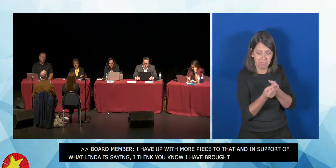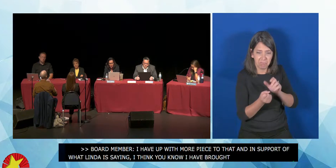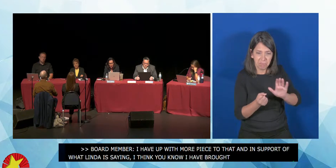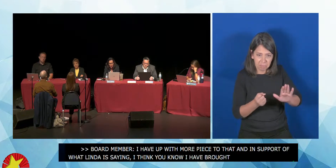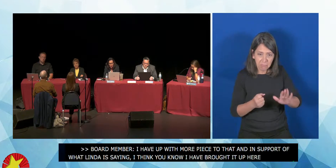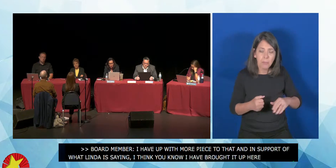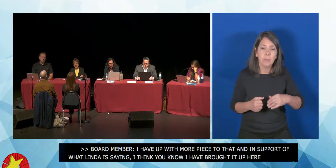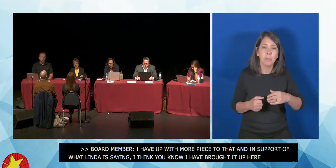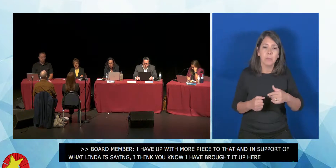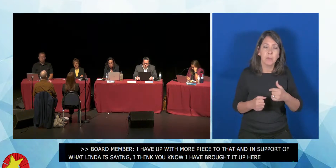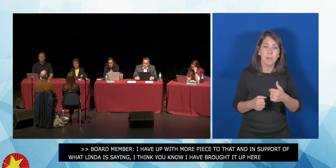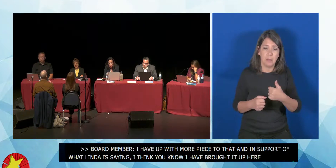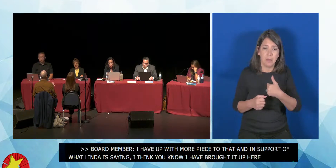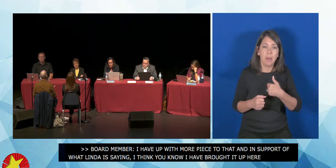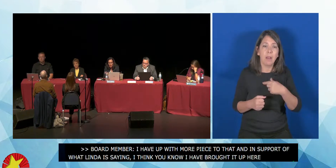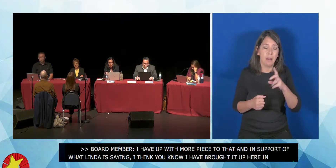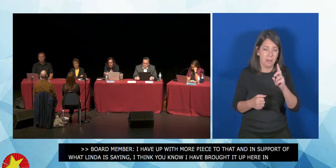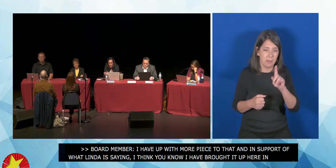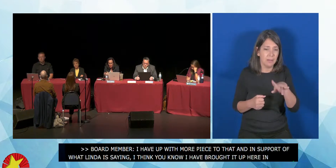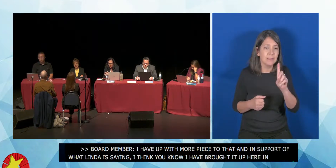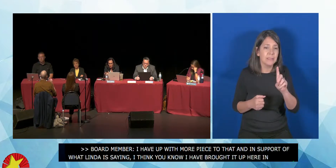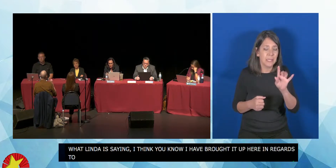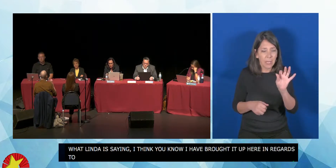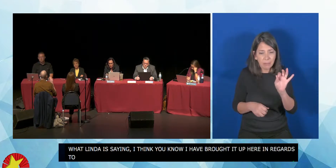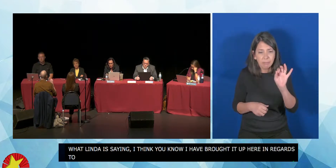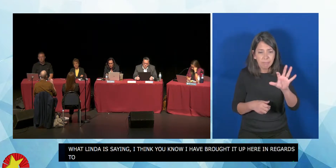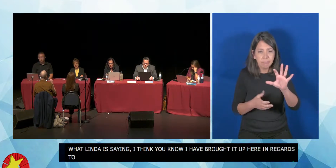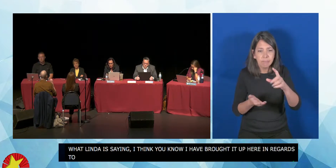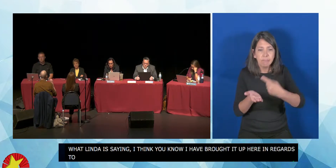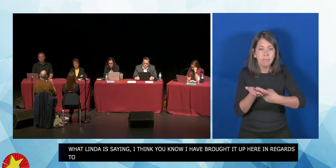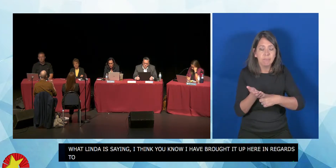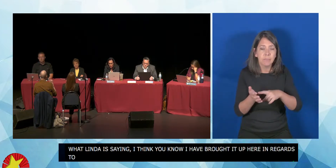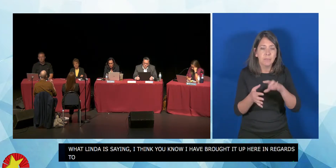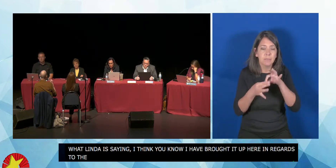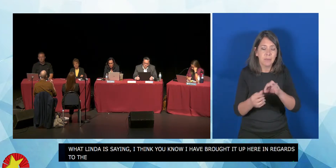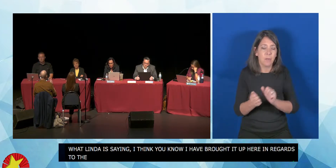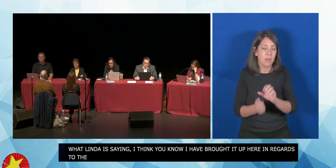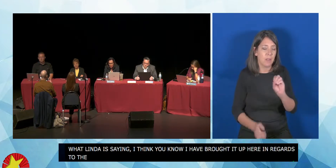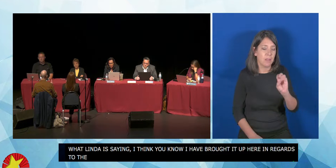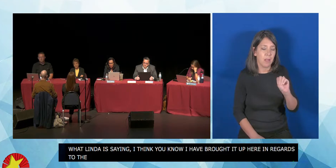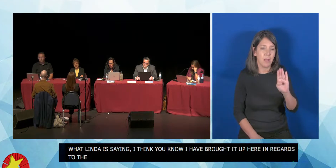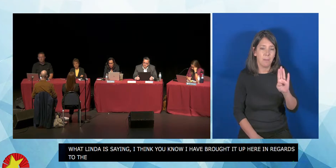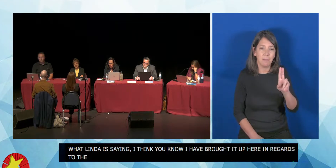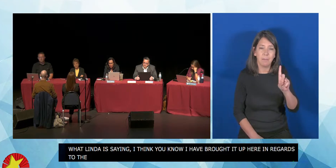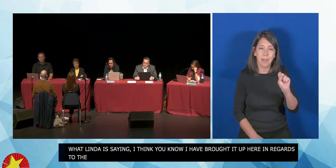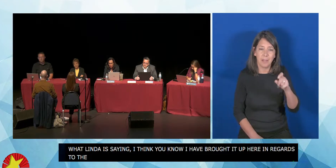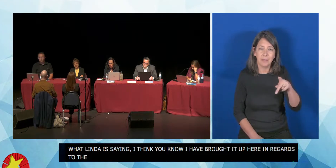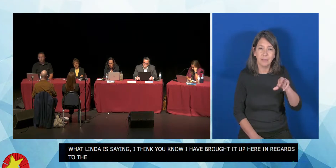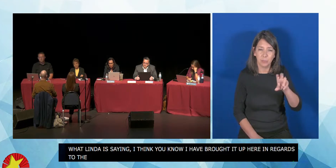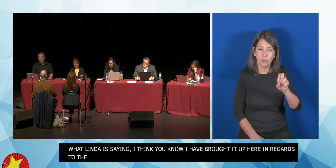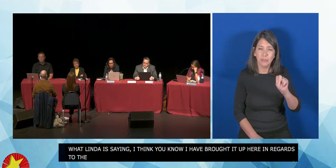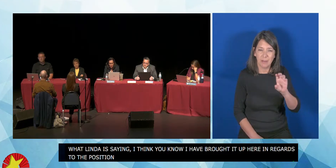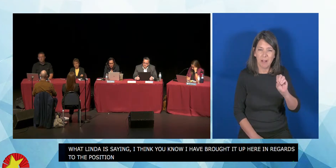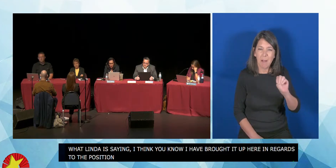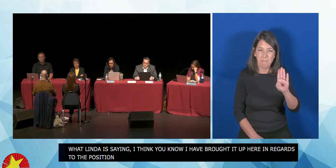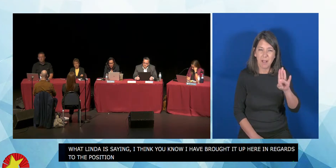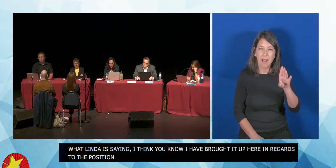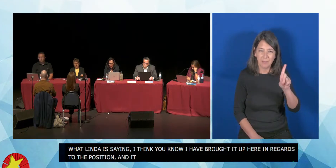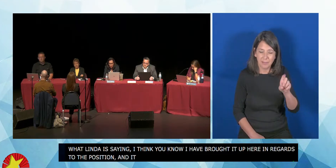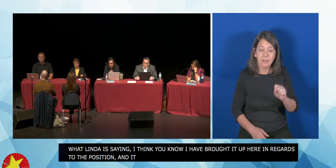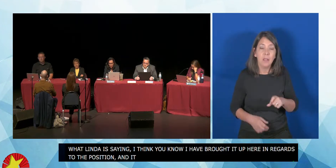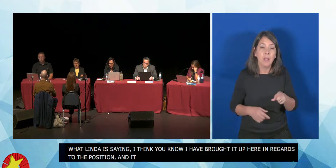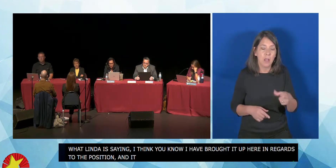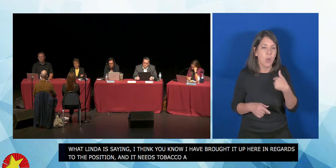the ombudsman position. I think it needs to be a larger agency goal as far as diversity,